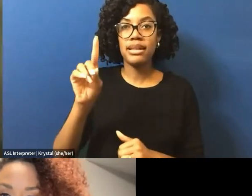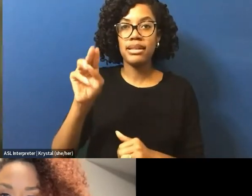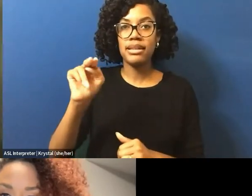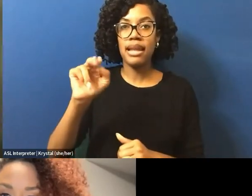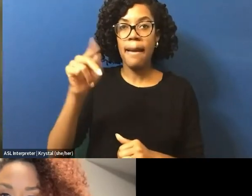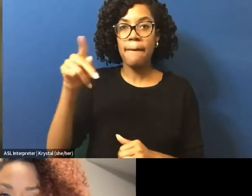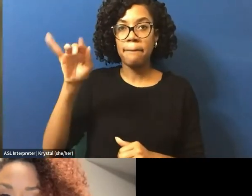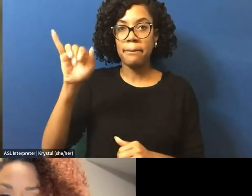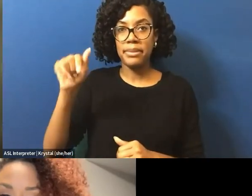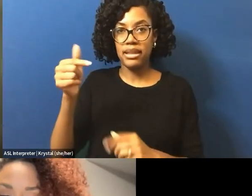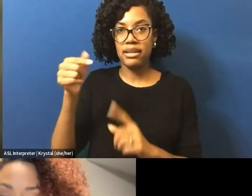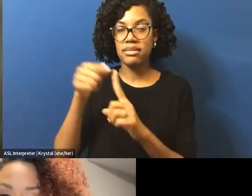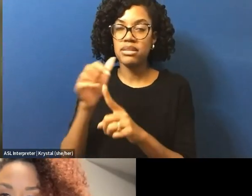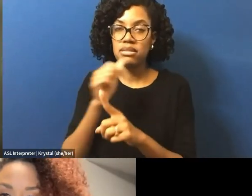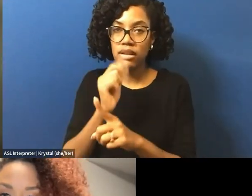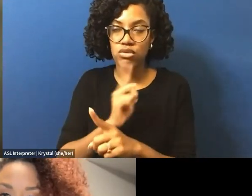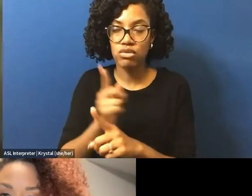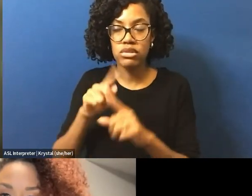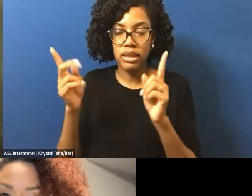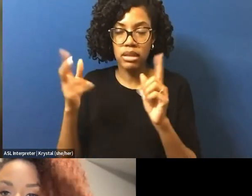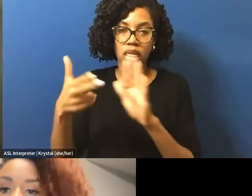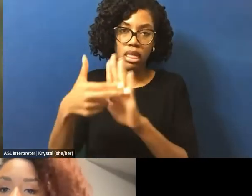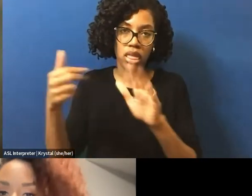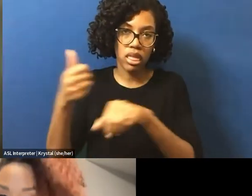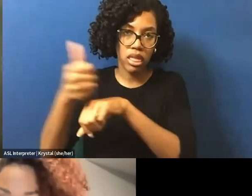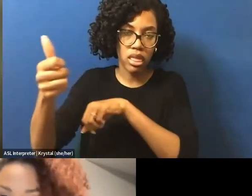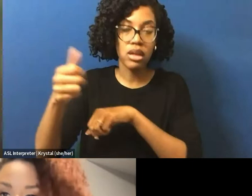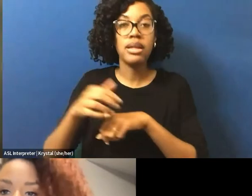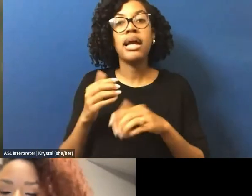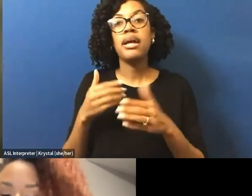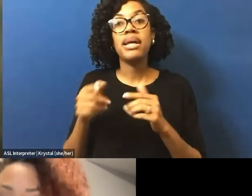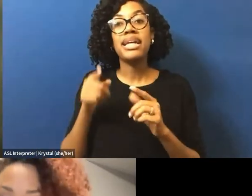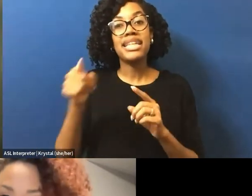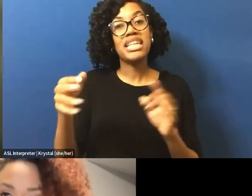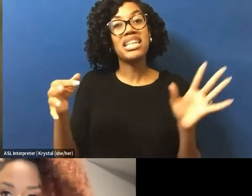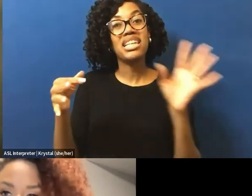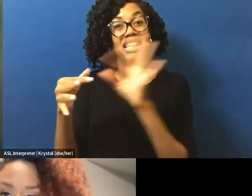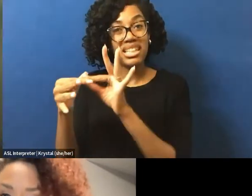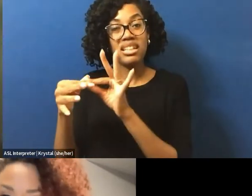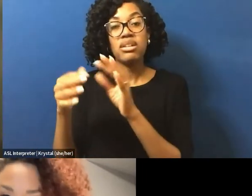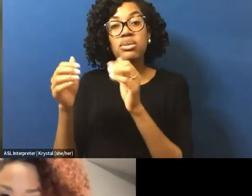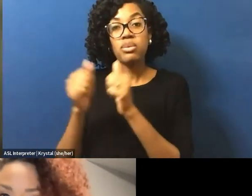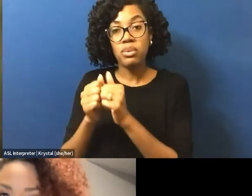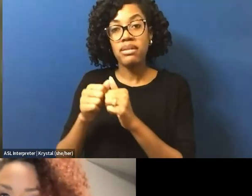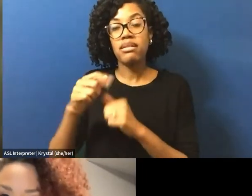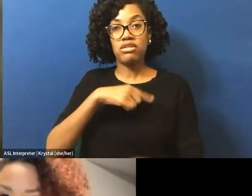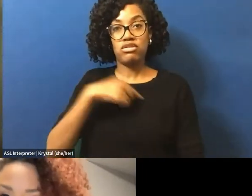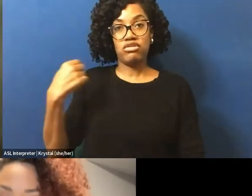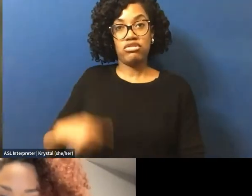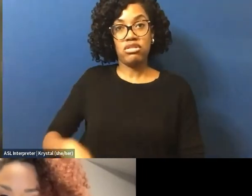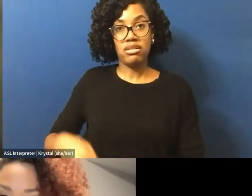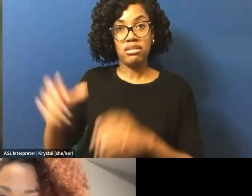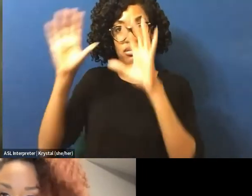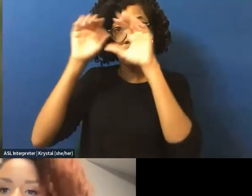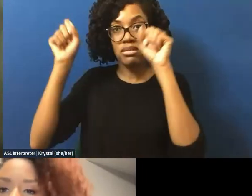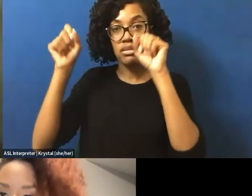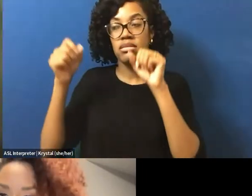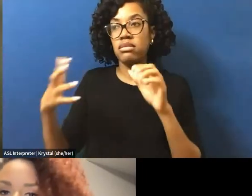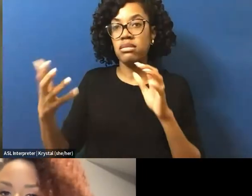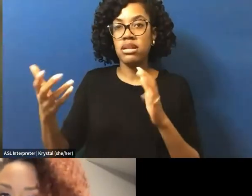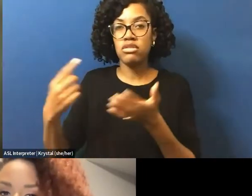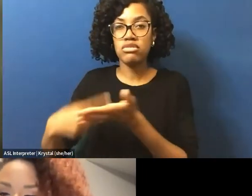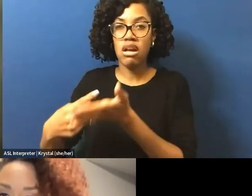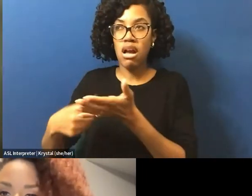that is friendly with Fidel Castro, somebody that goes to China and really advocates for a full-on revolution for Black people in